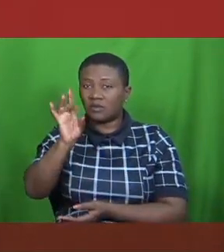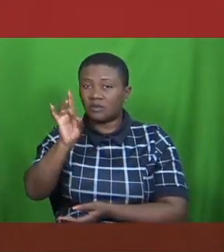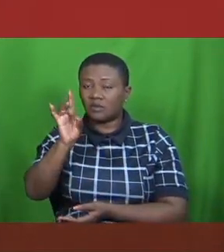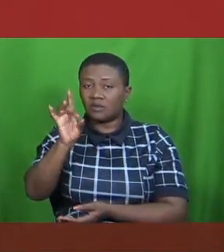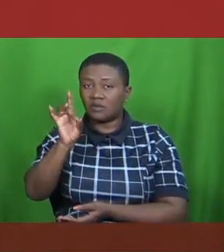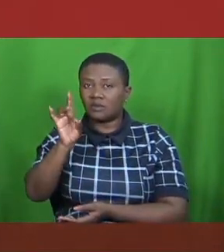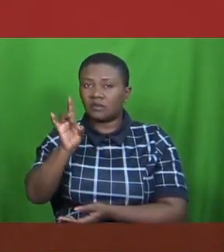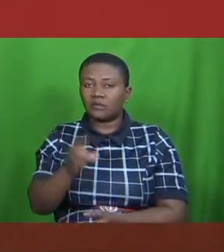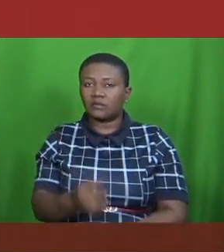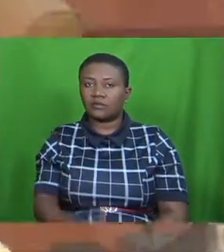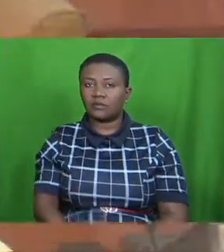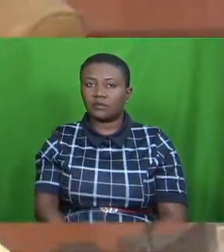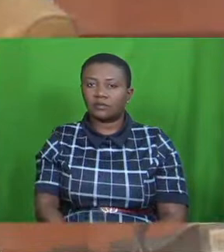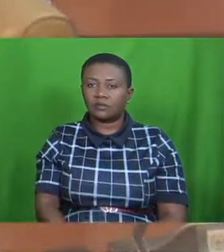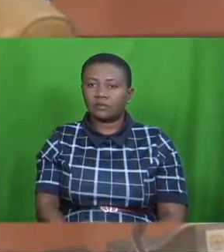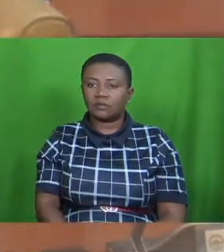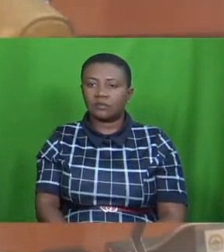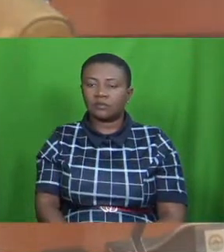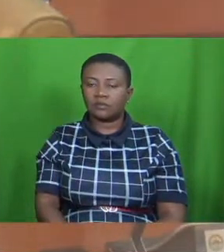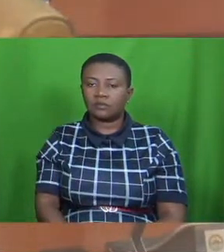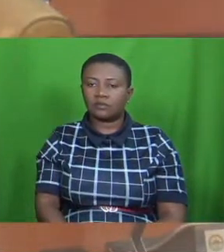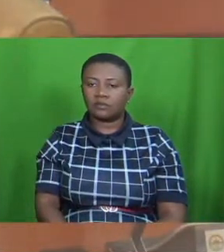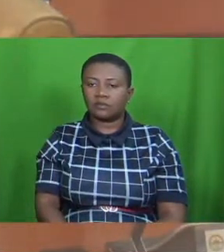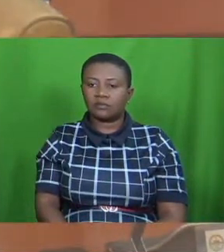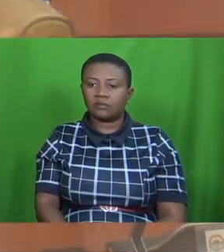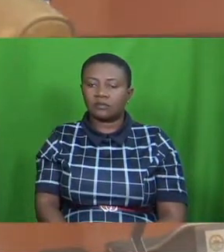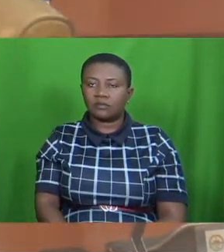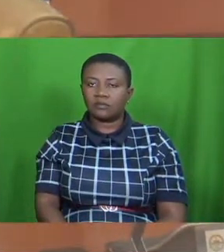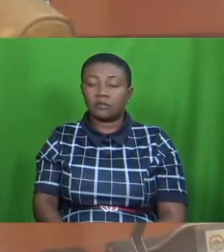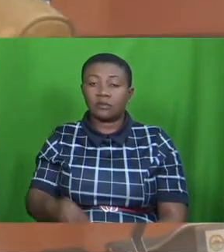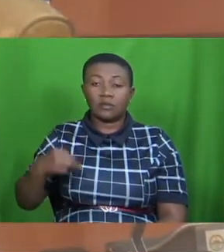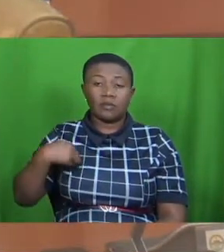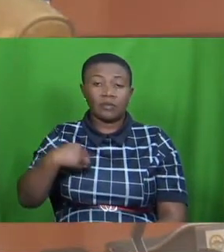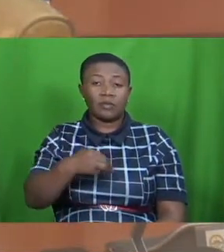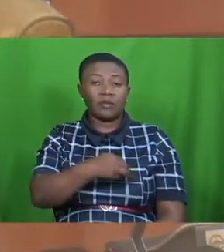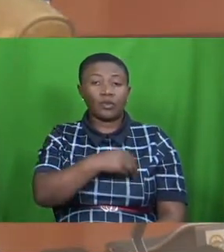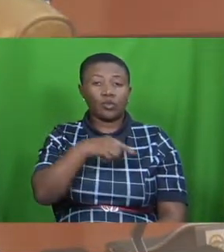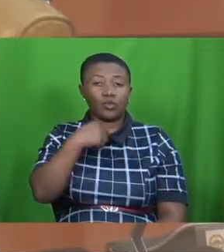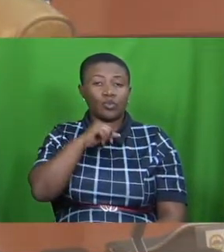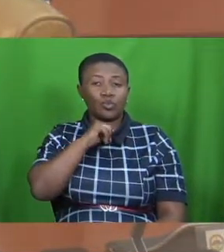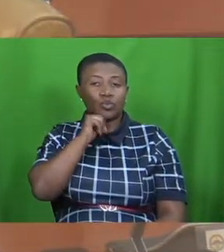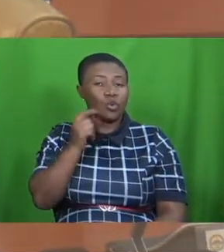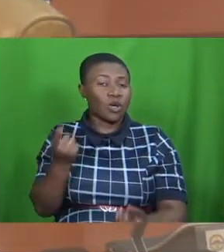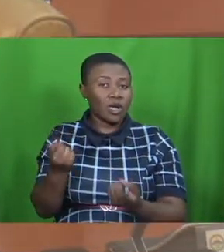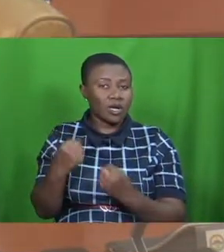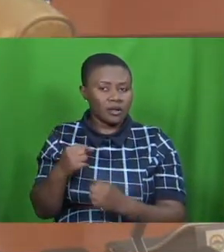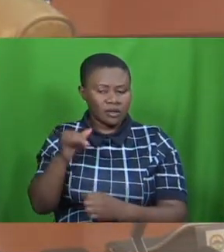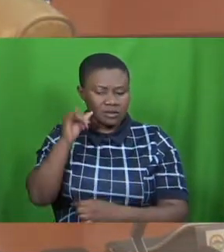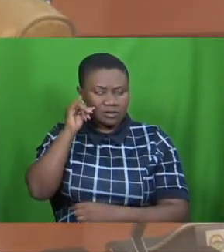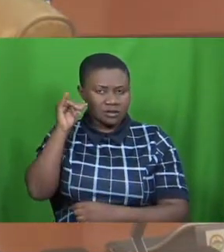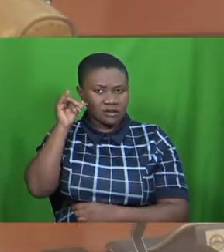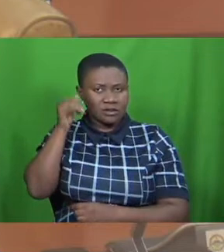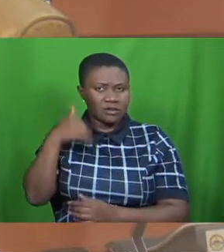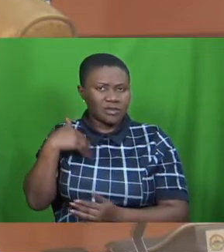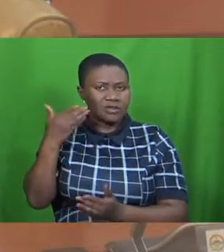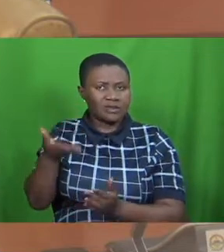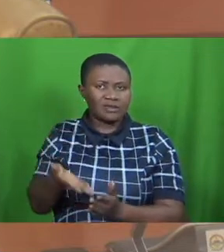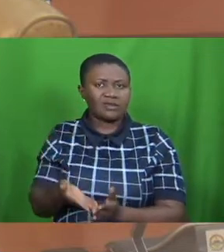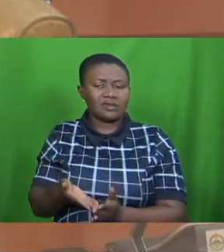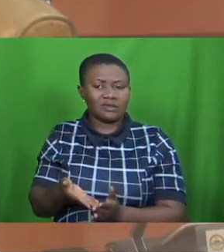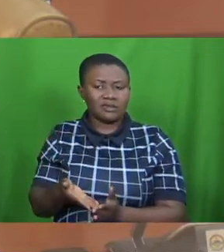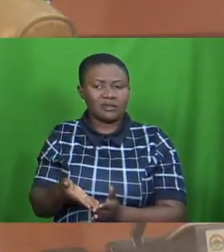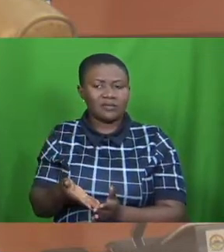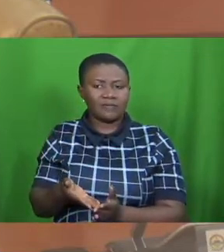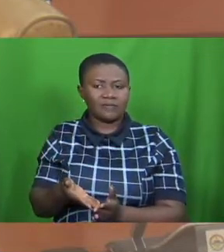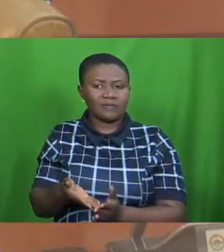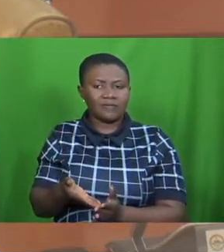8. Yes. Members who were absent. Mr. Speaker, I was present yesterday